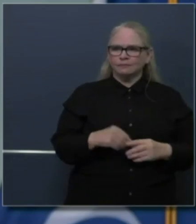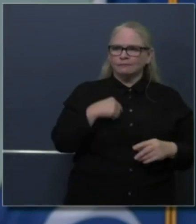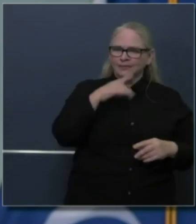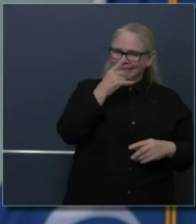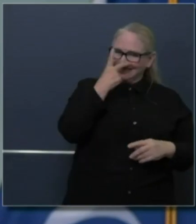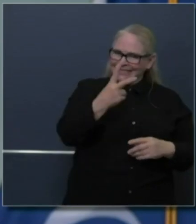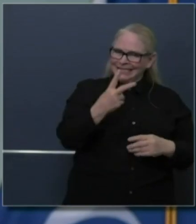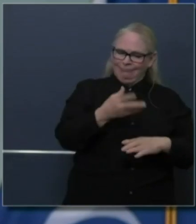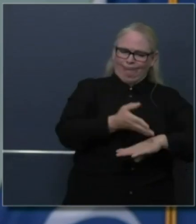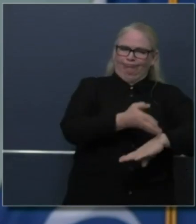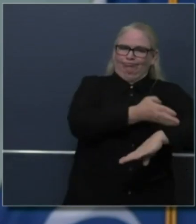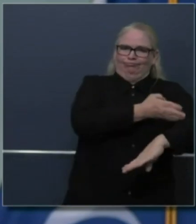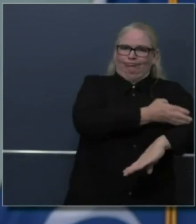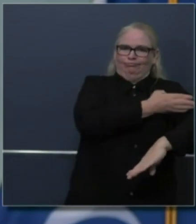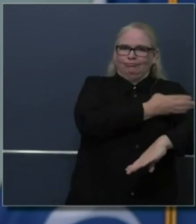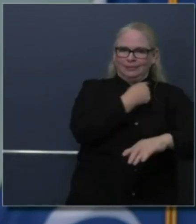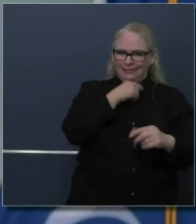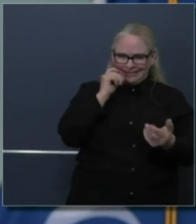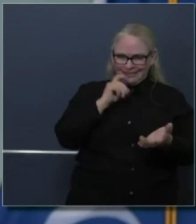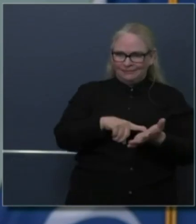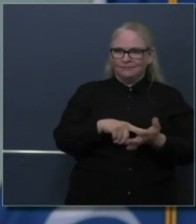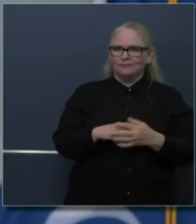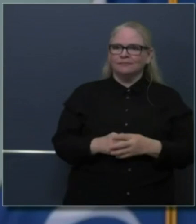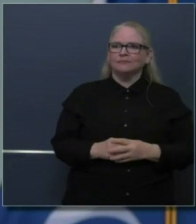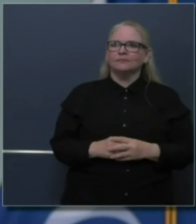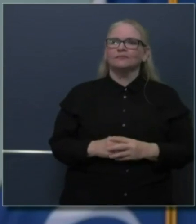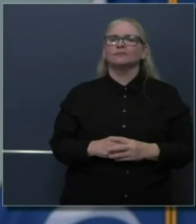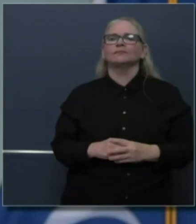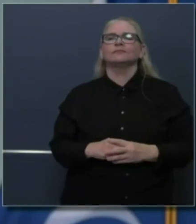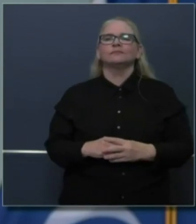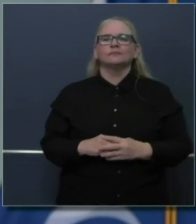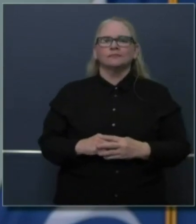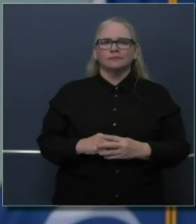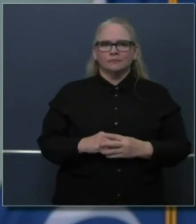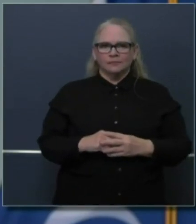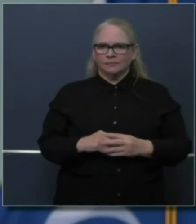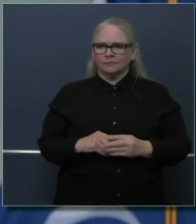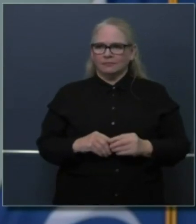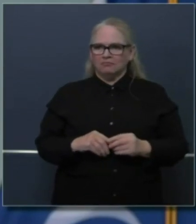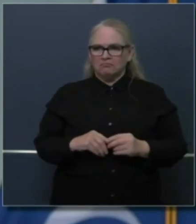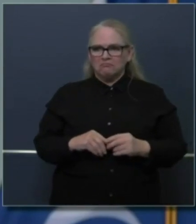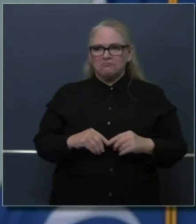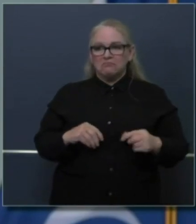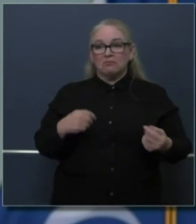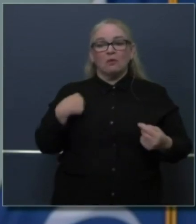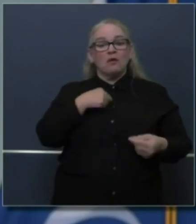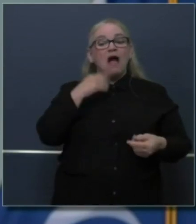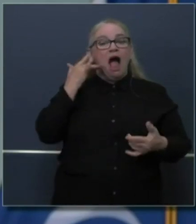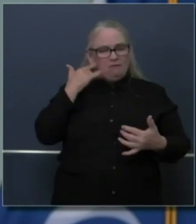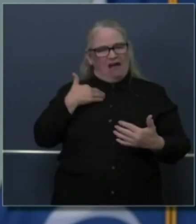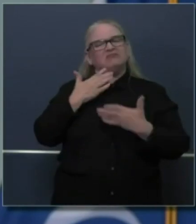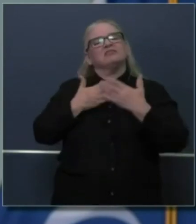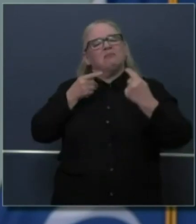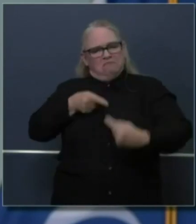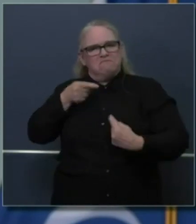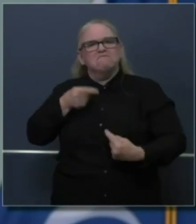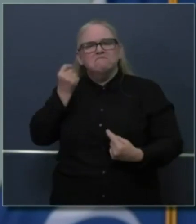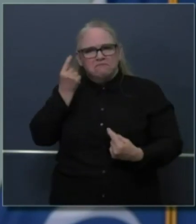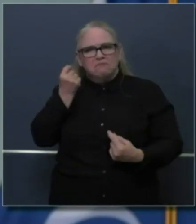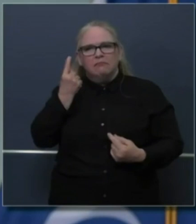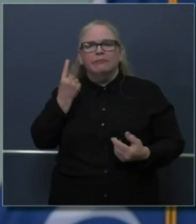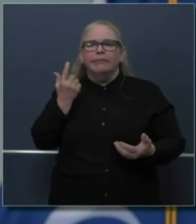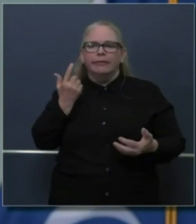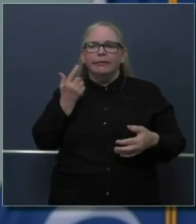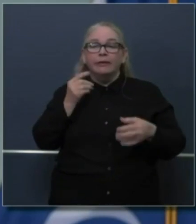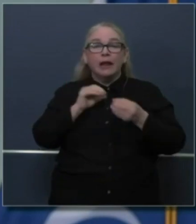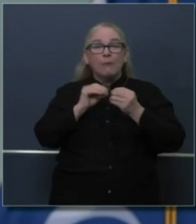in addressing the issue that defines so much of California's struggle, and that's the issue of disparities, this bifurcated